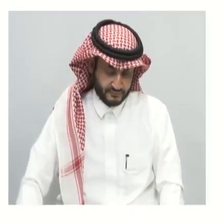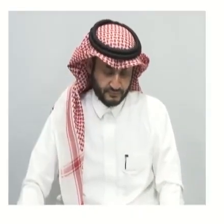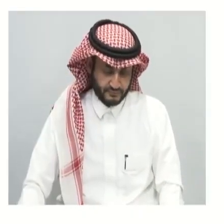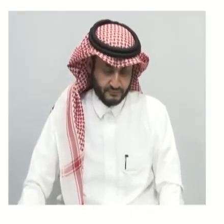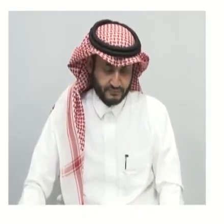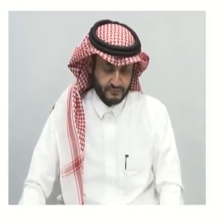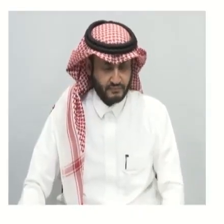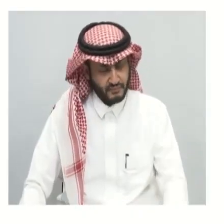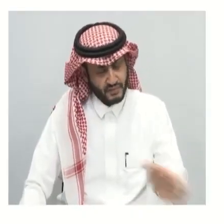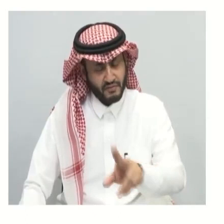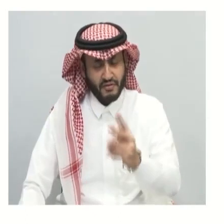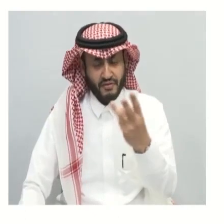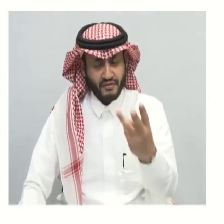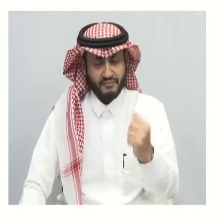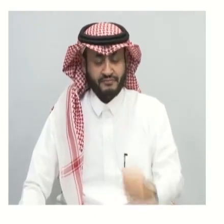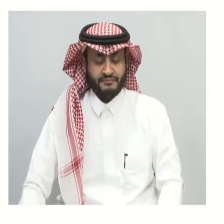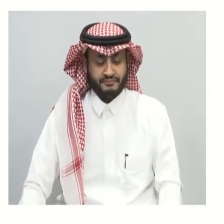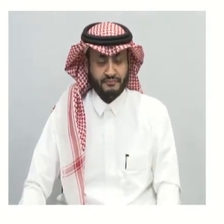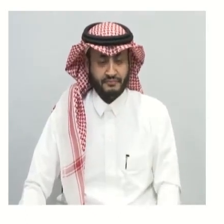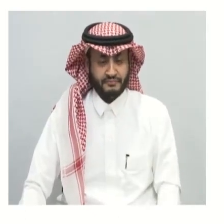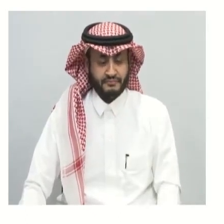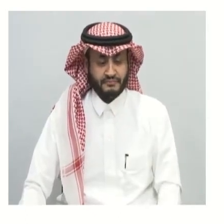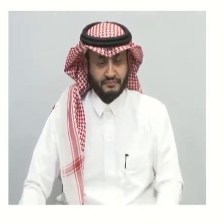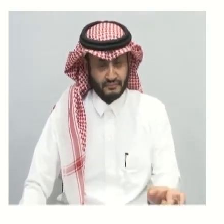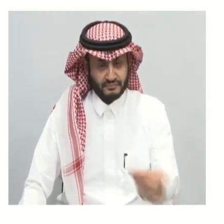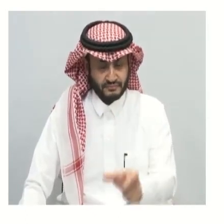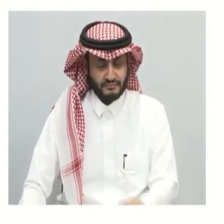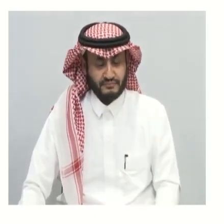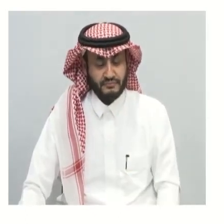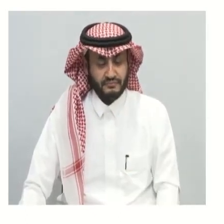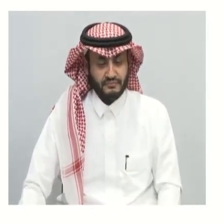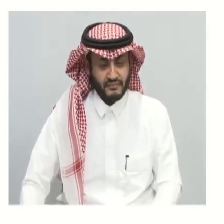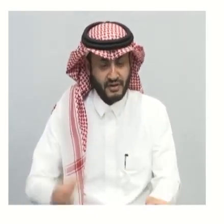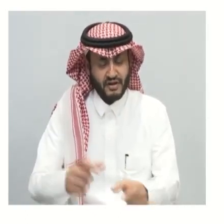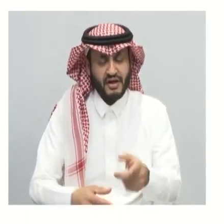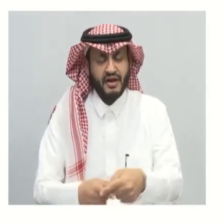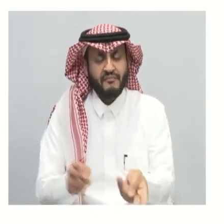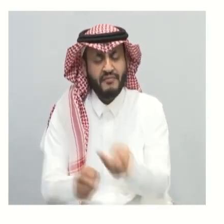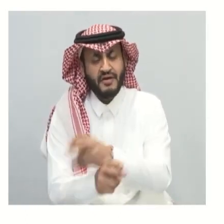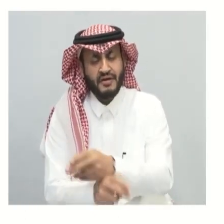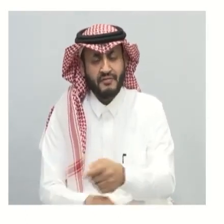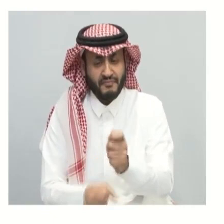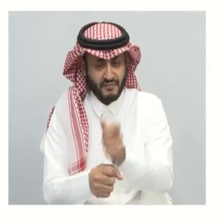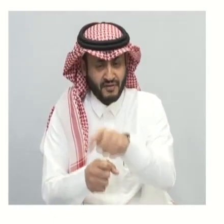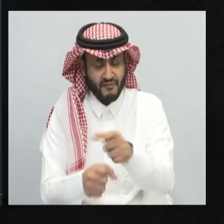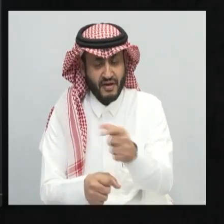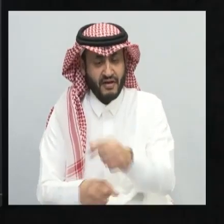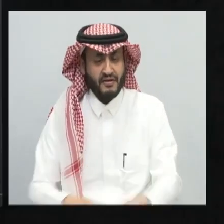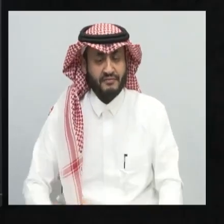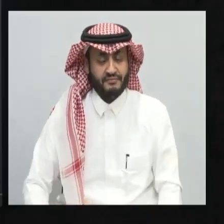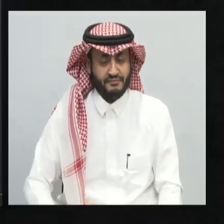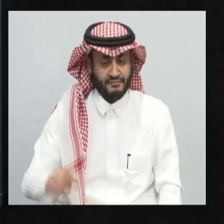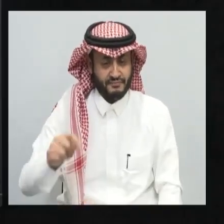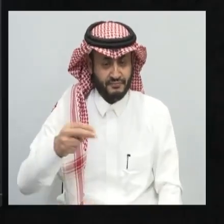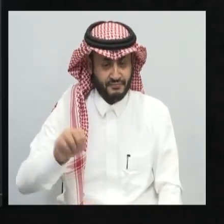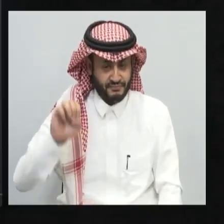change the noun with an object pronoun. So I will say, clean them up. Clean them up, which are the